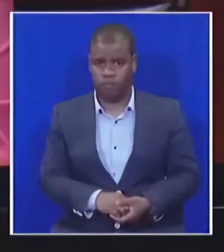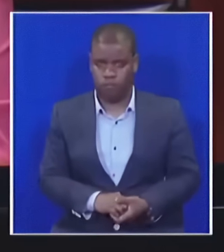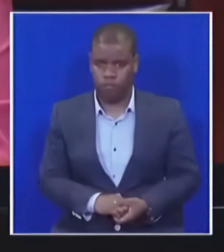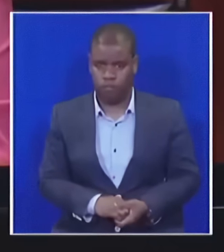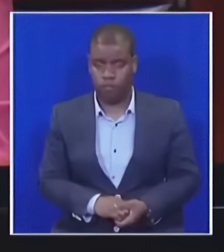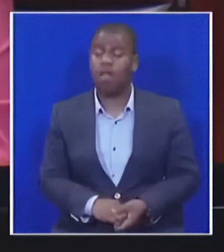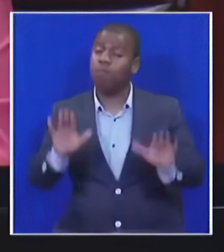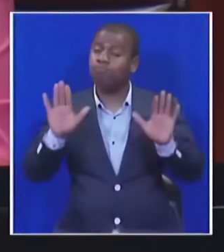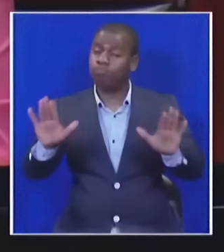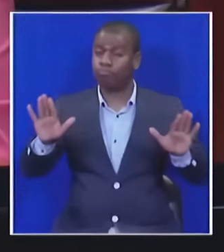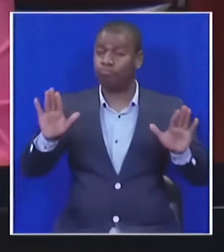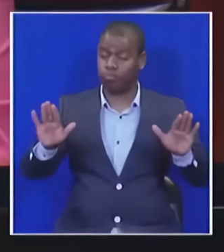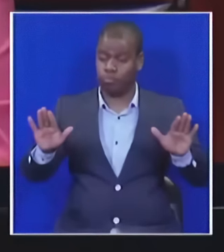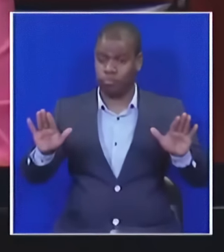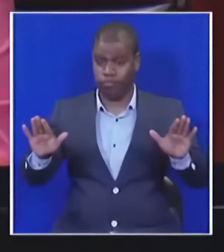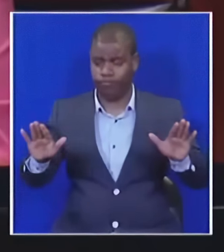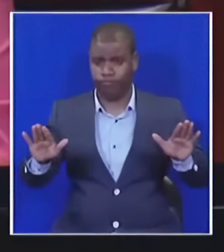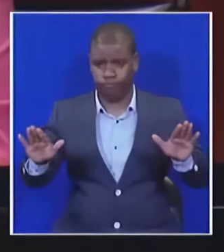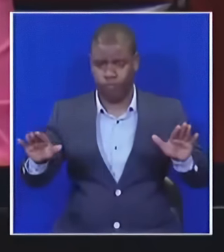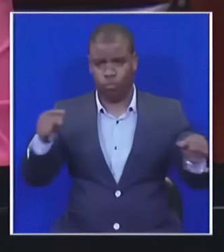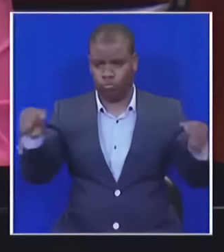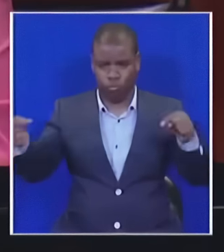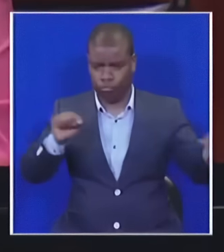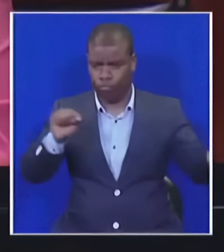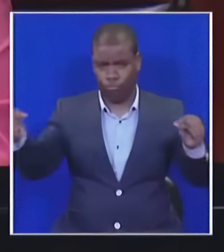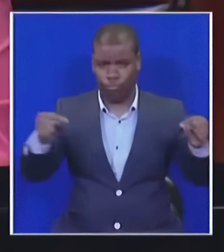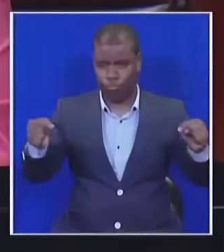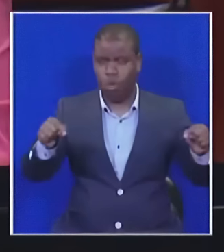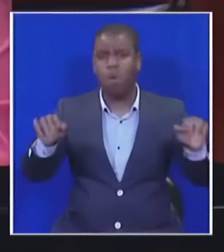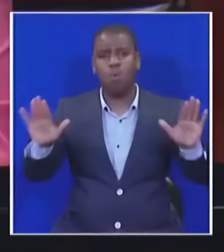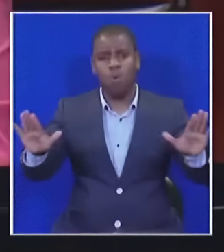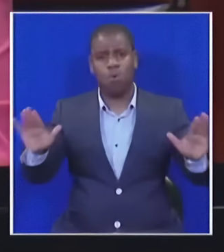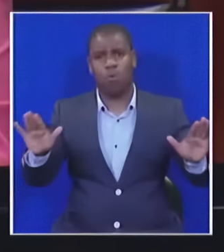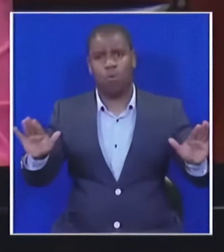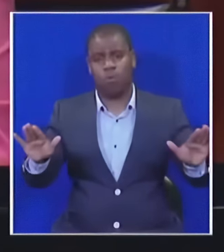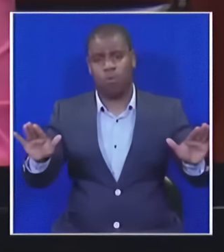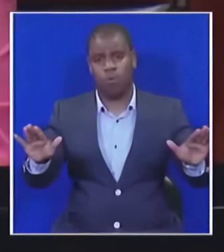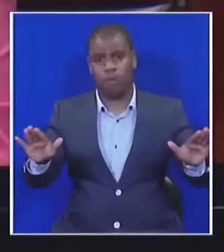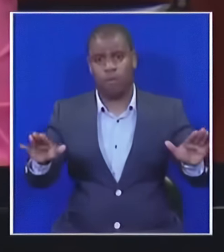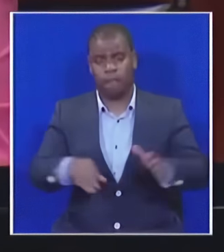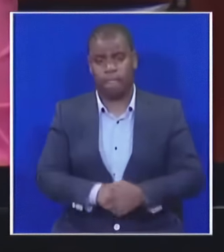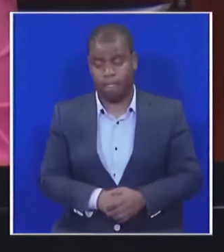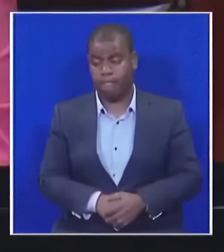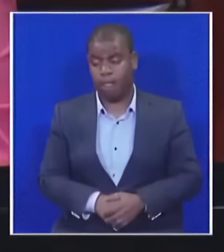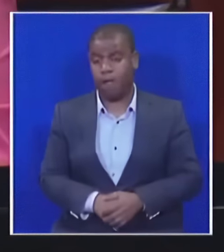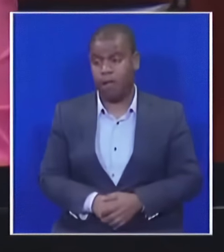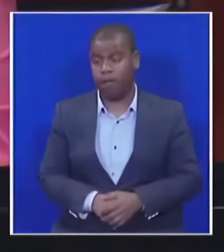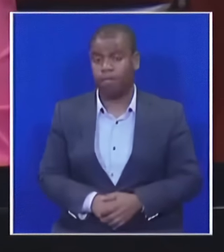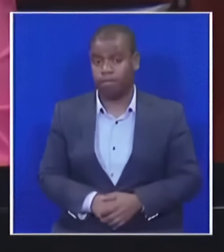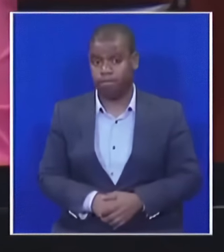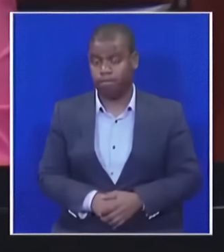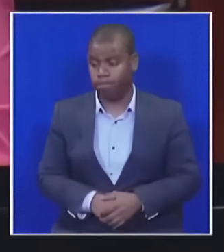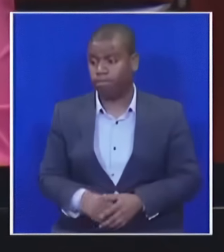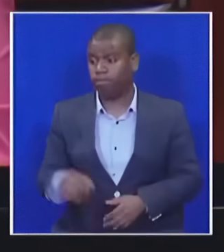it. We must Continue. withdraw. Thank you very much. Honorable member, please don't force me to do my work Dudu Myeni otherwise. Zuma Continue, Honorable